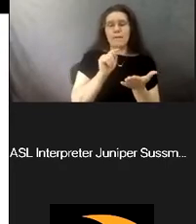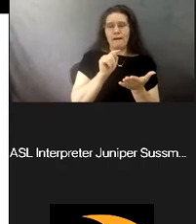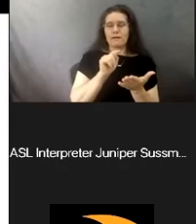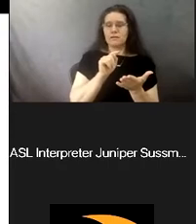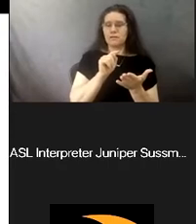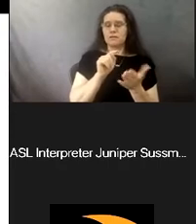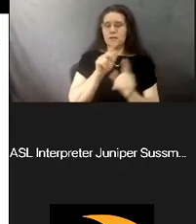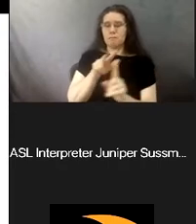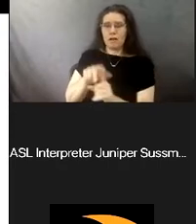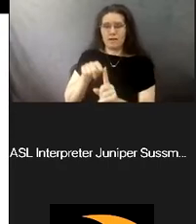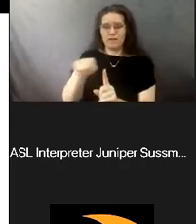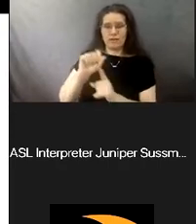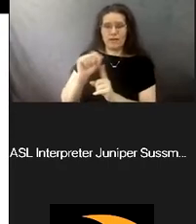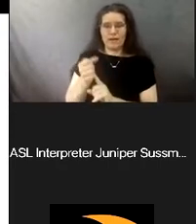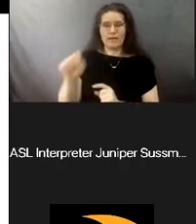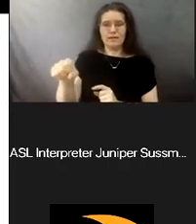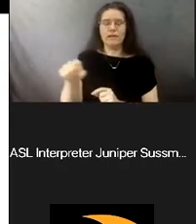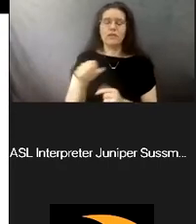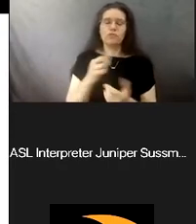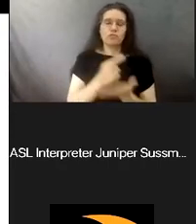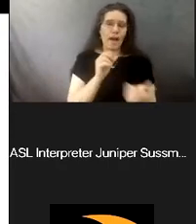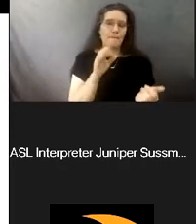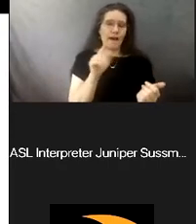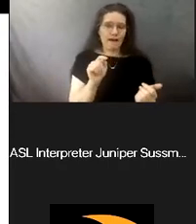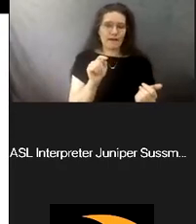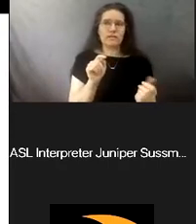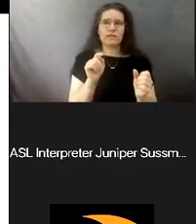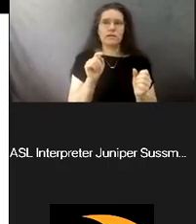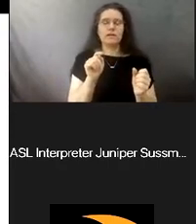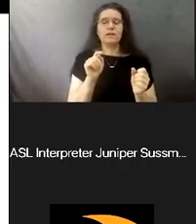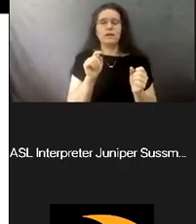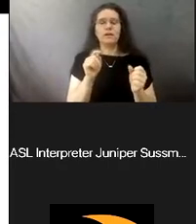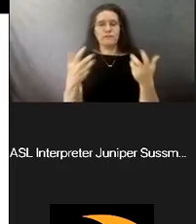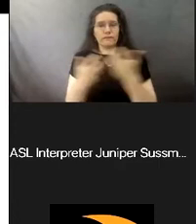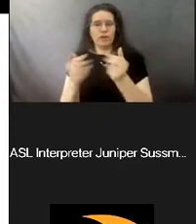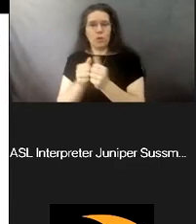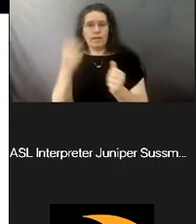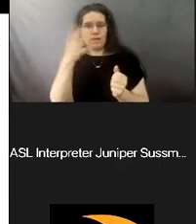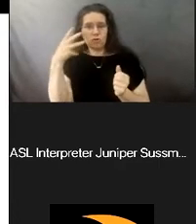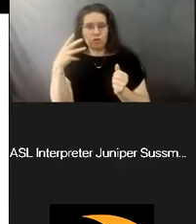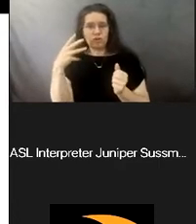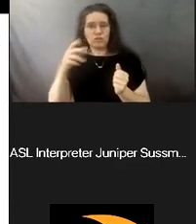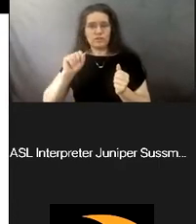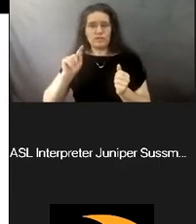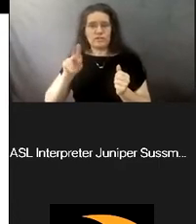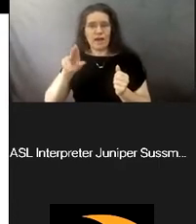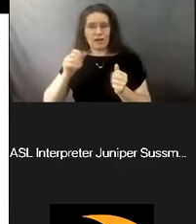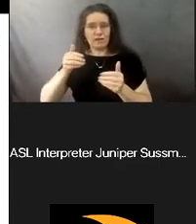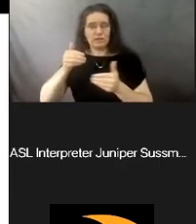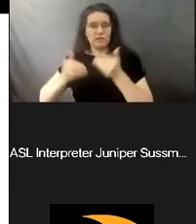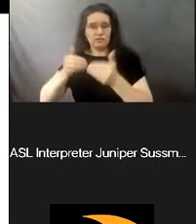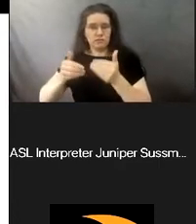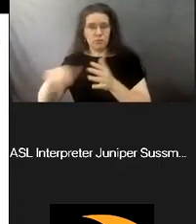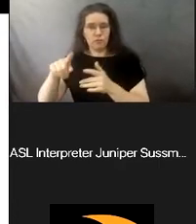that the Rehabilitation Act does apply in immigration proceedings. There are also other procedural proceedings. There's